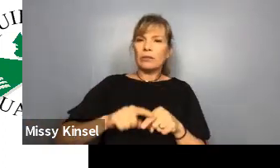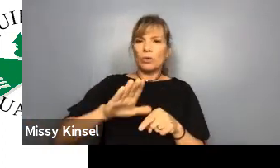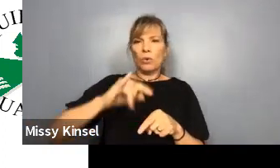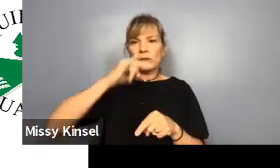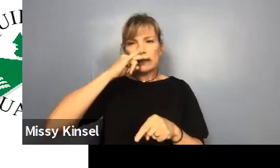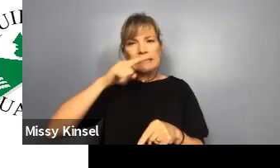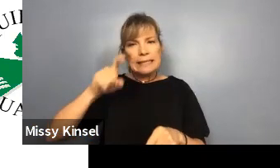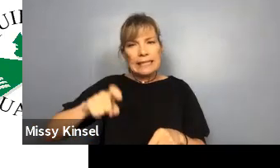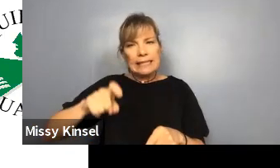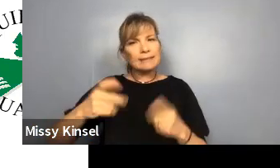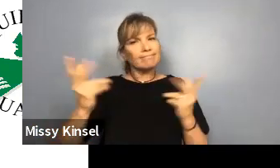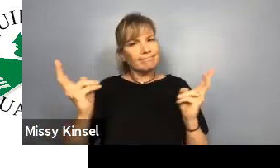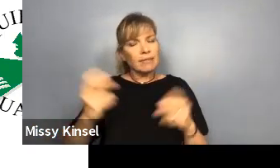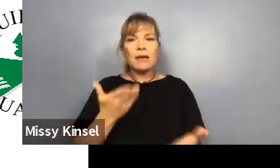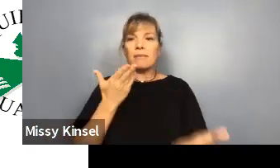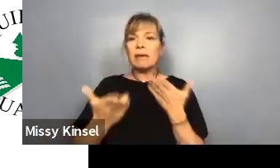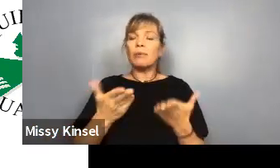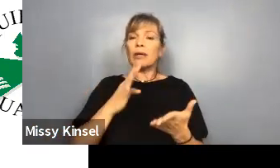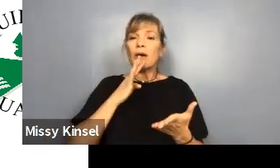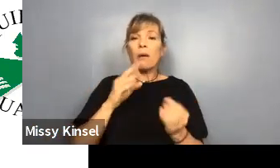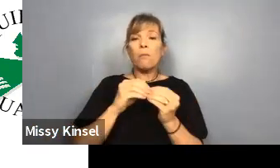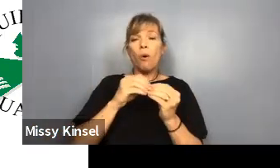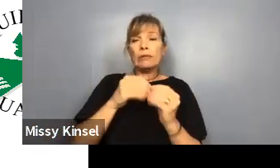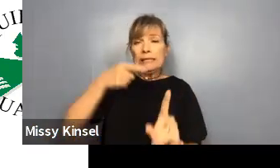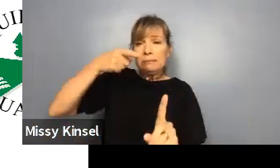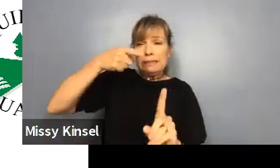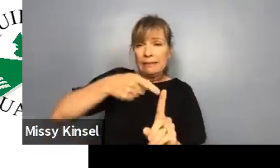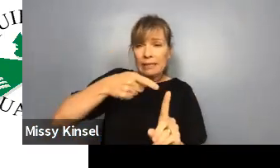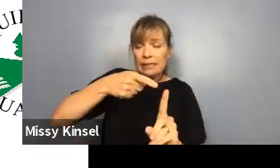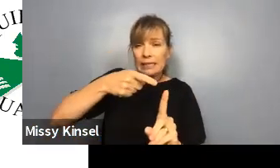And so maybe we can talk a little bit more specifically